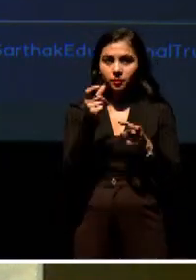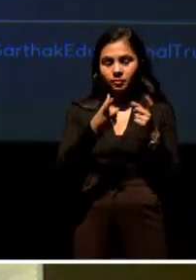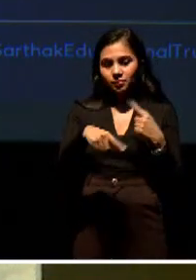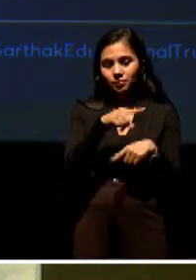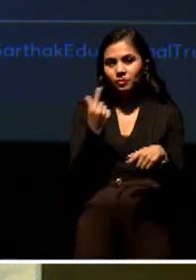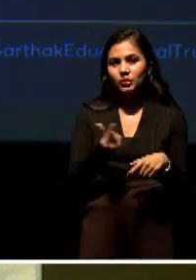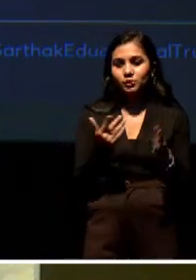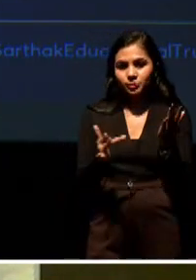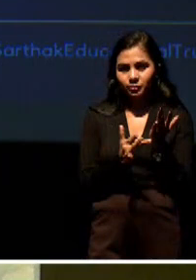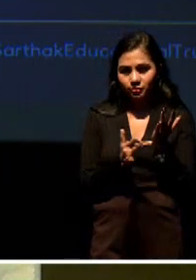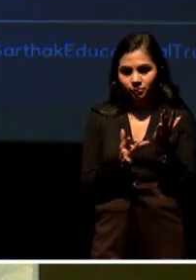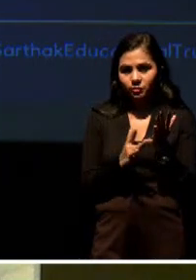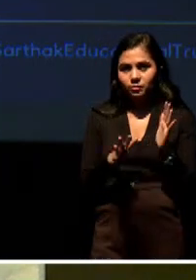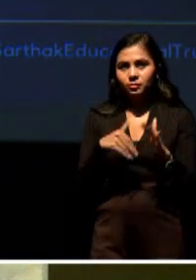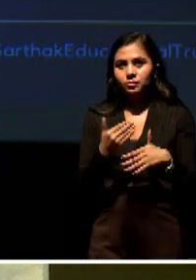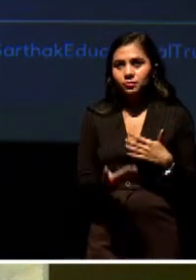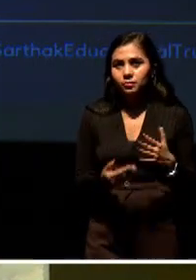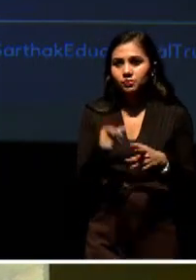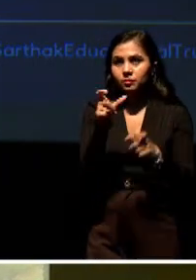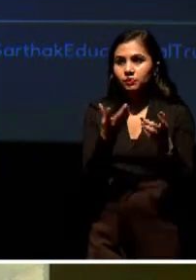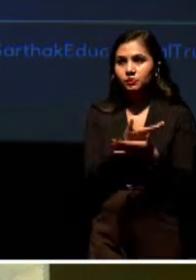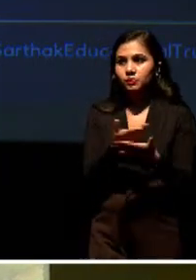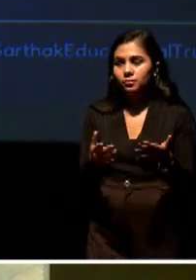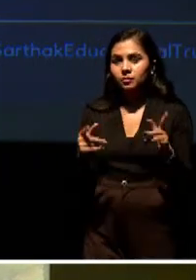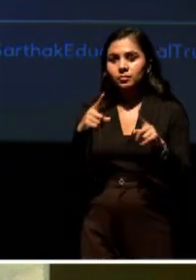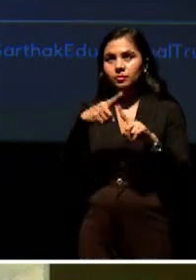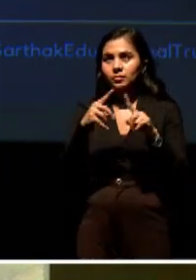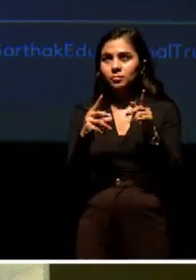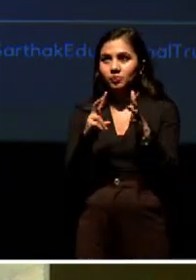technology, you will find a researcher coming from Tamil Nadu,